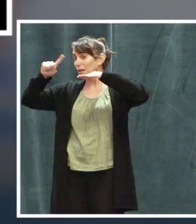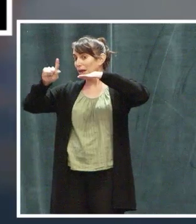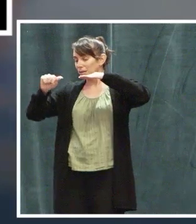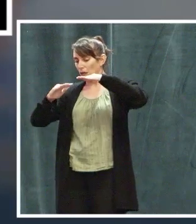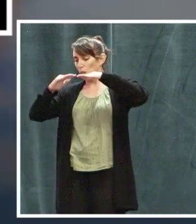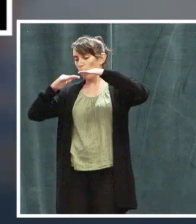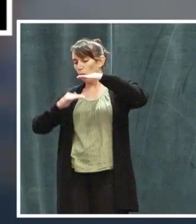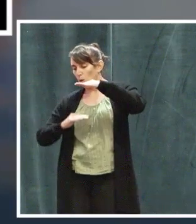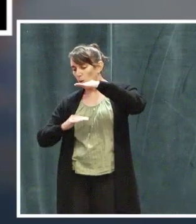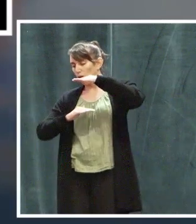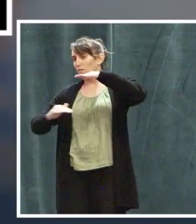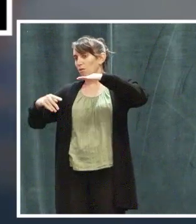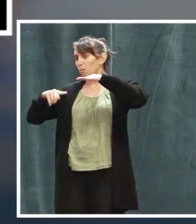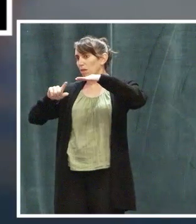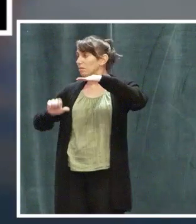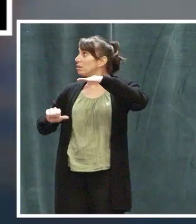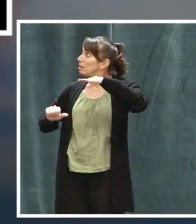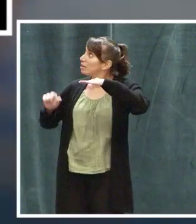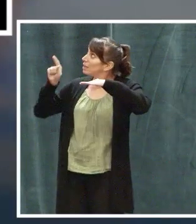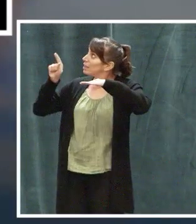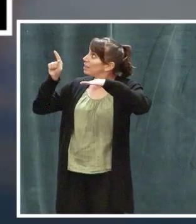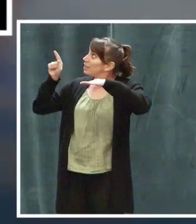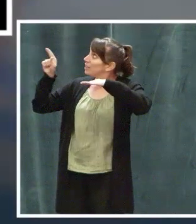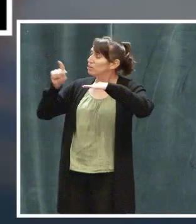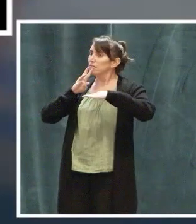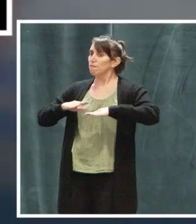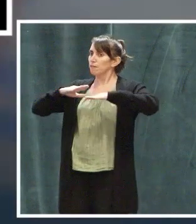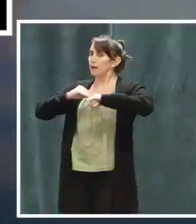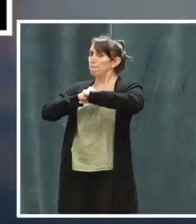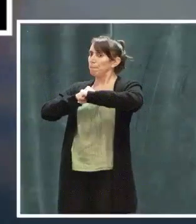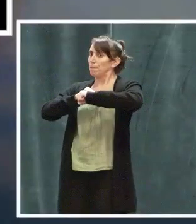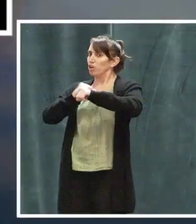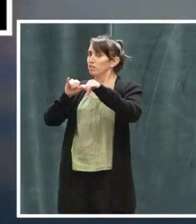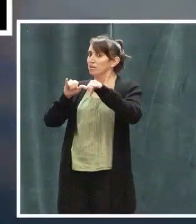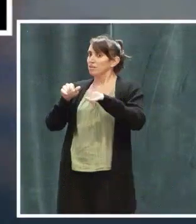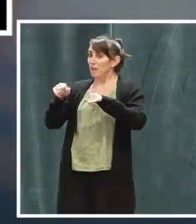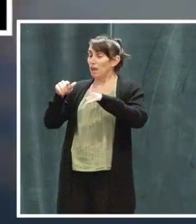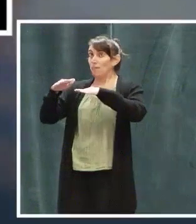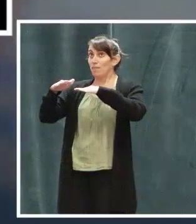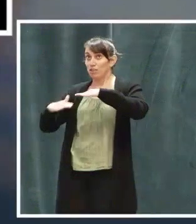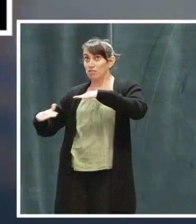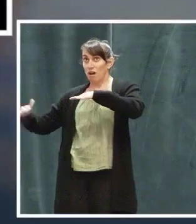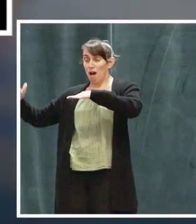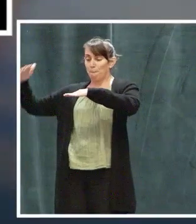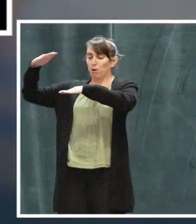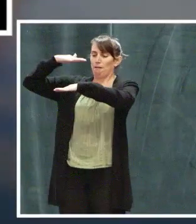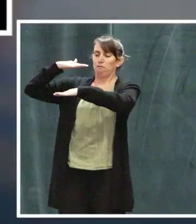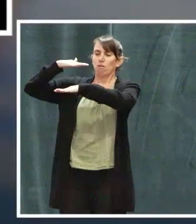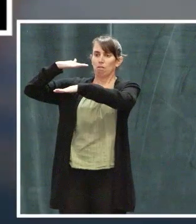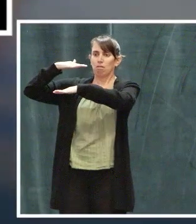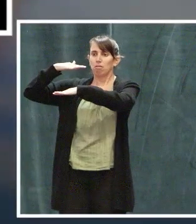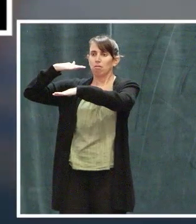where the flood barrier system is. There's an upper level to this